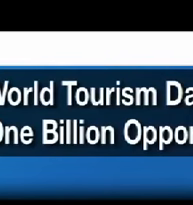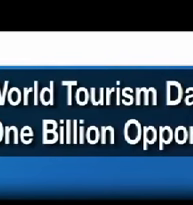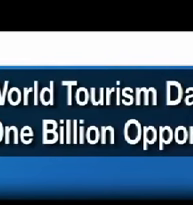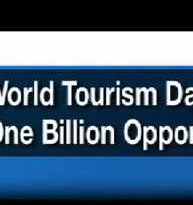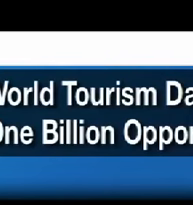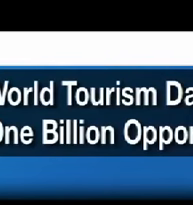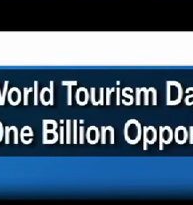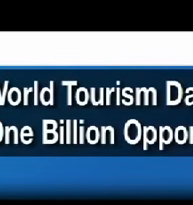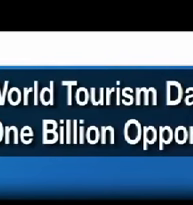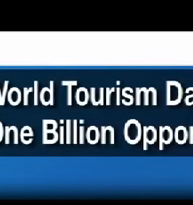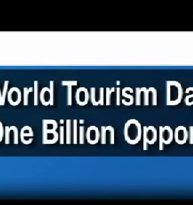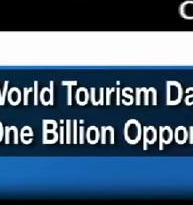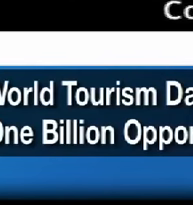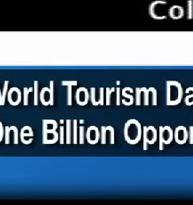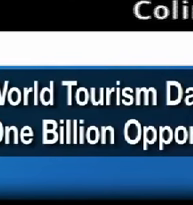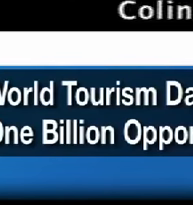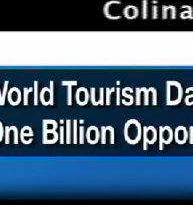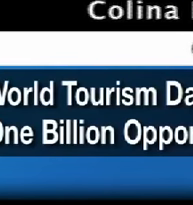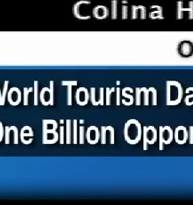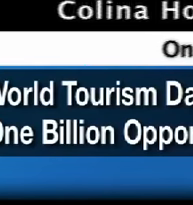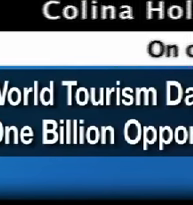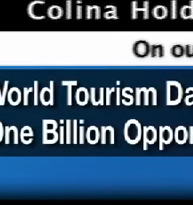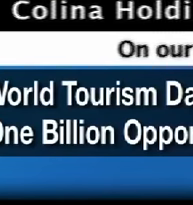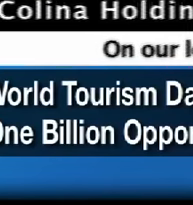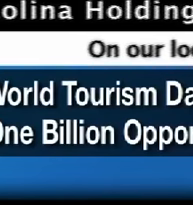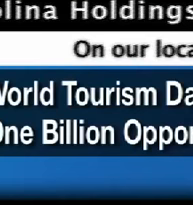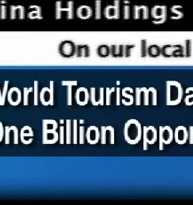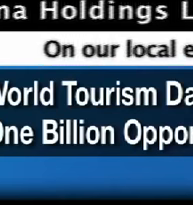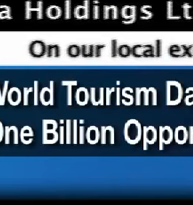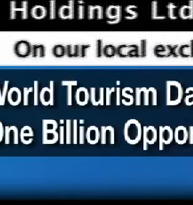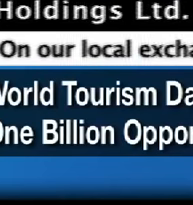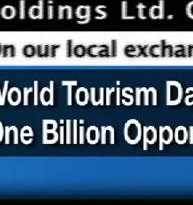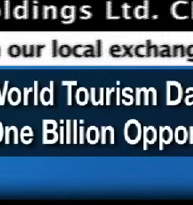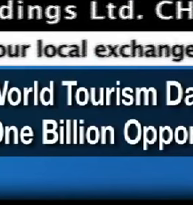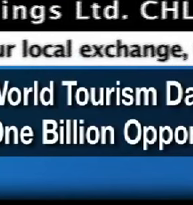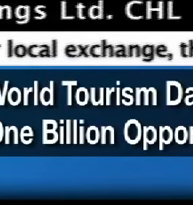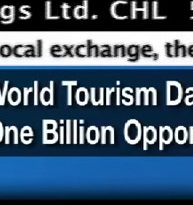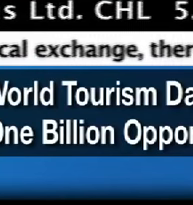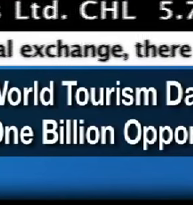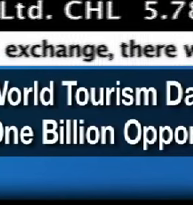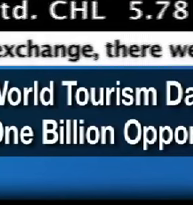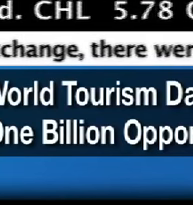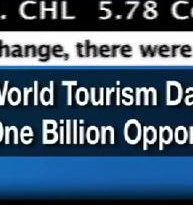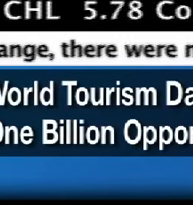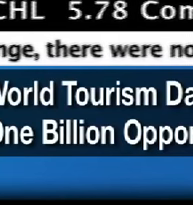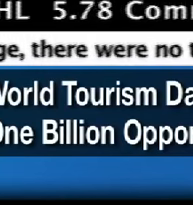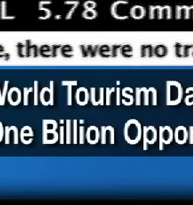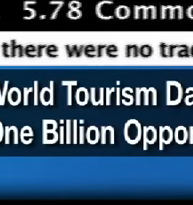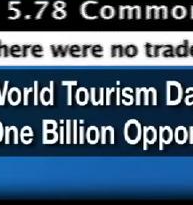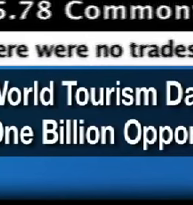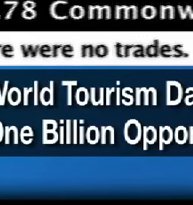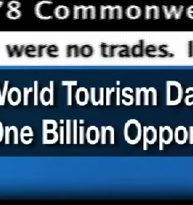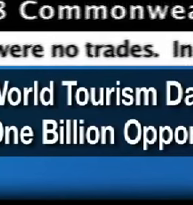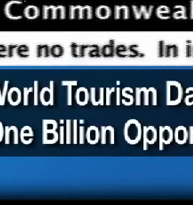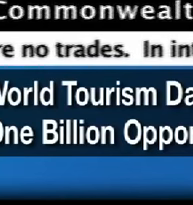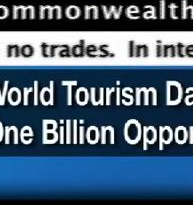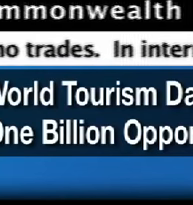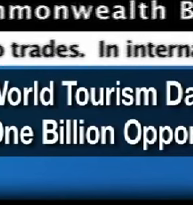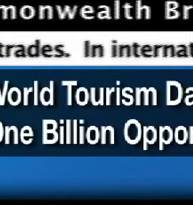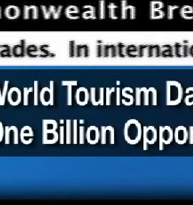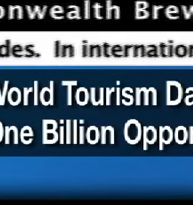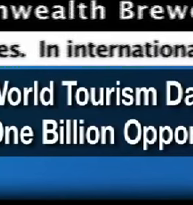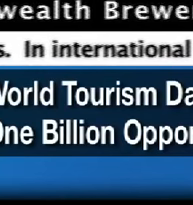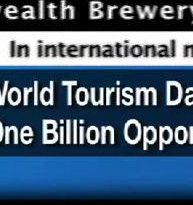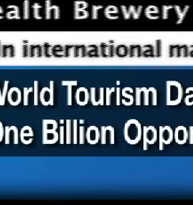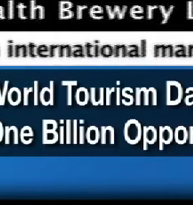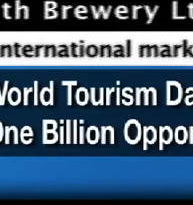World Tourism Day 2015 and was recognized by United Nations members around the world. The attention this year is on the